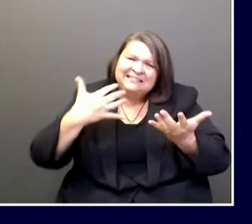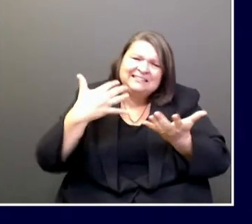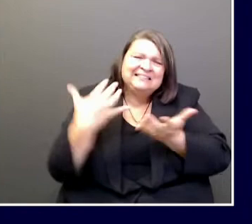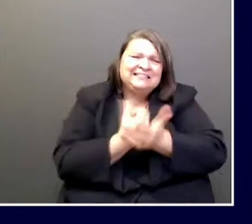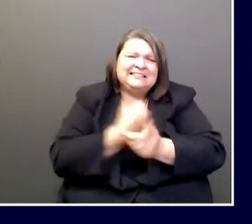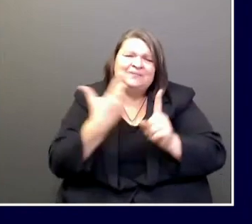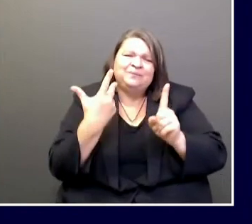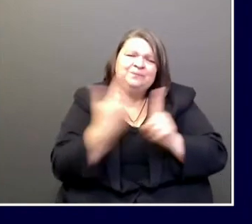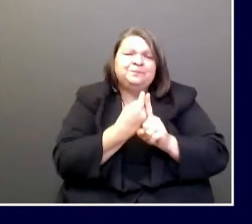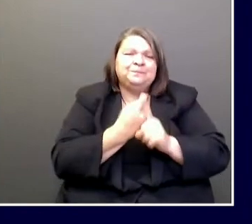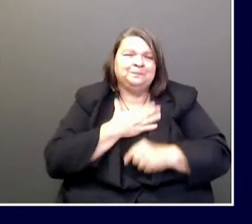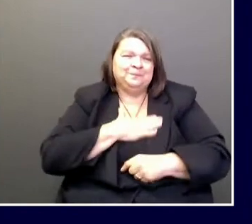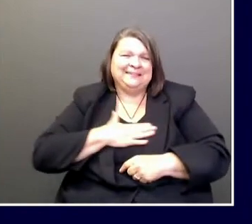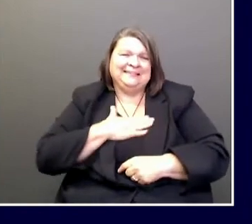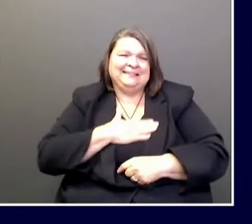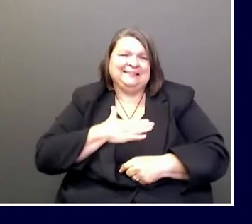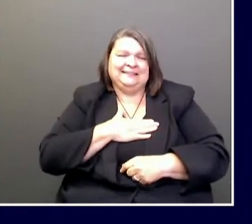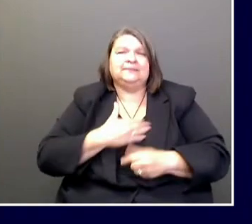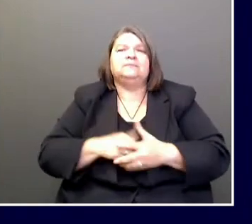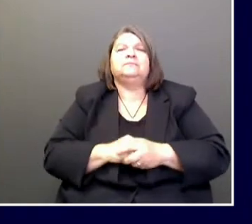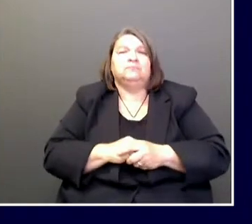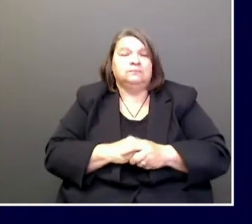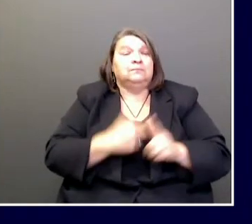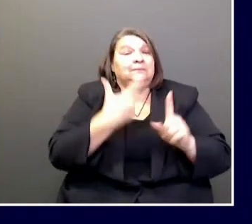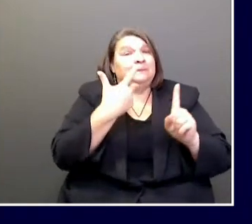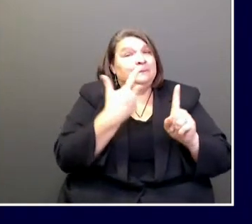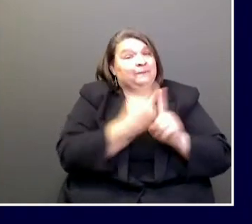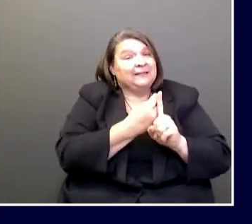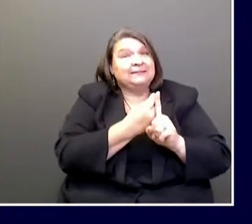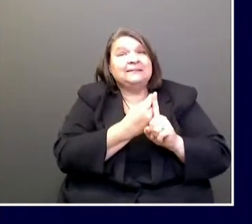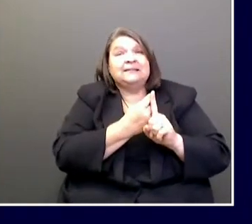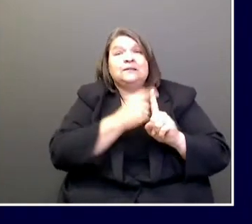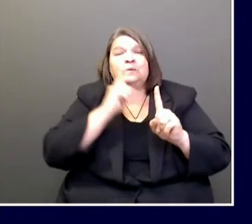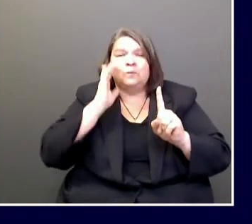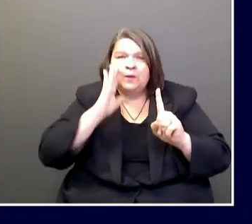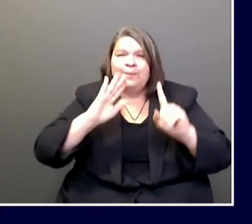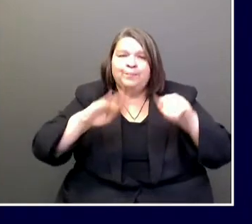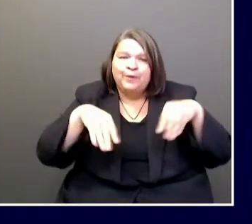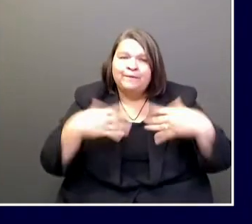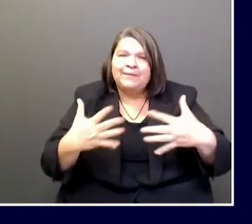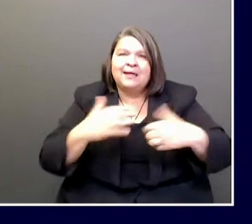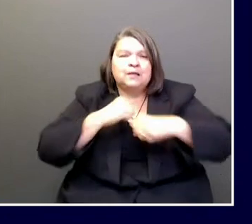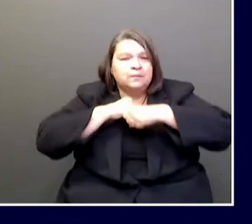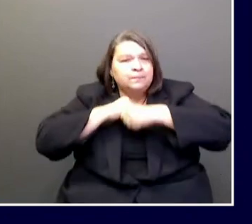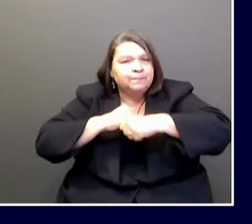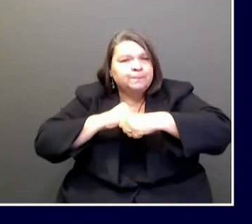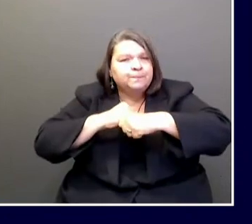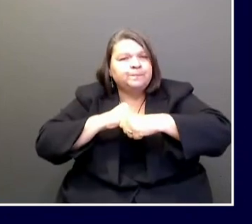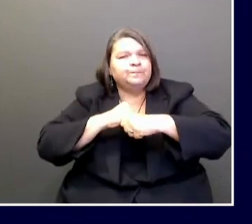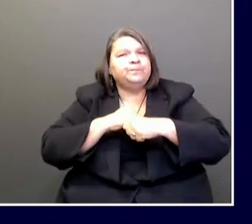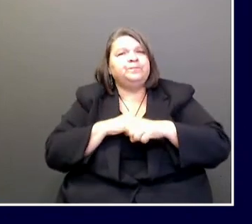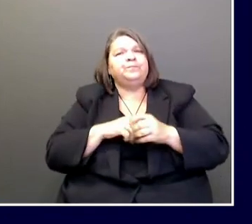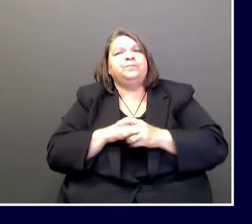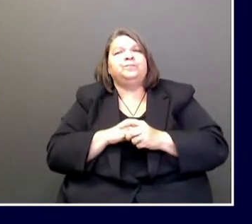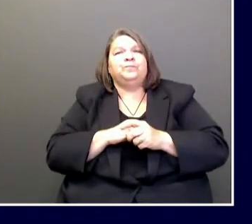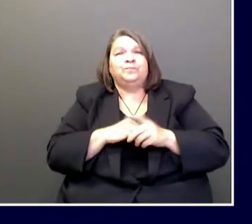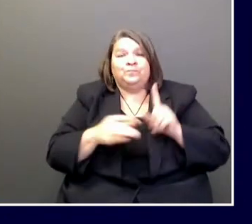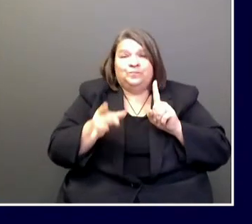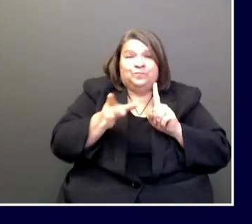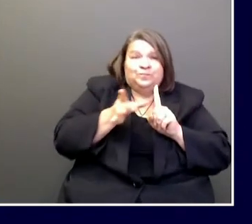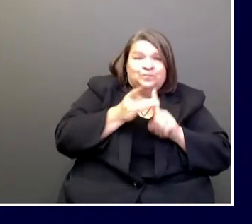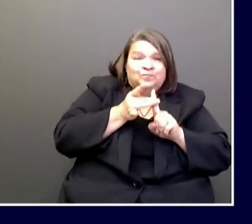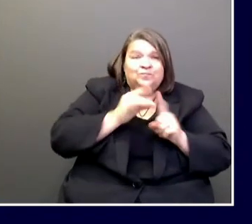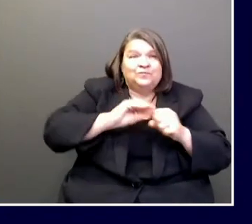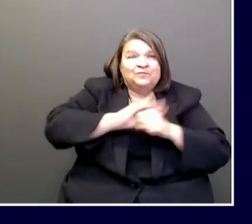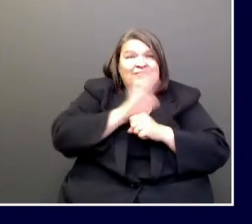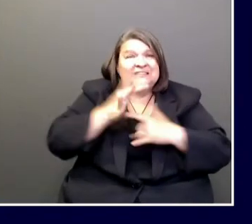simple. Vaccines are still protecting people against severe illness, but we're seeing an increase in